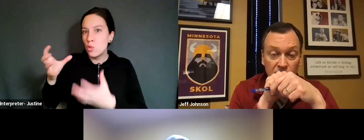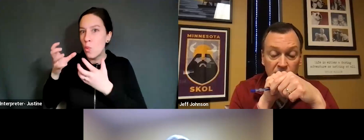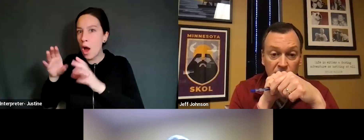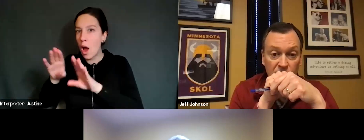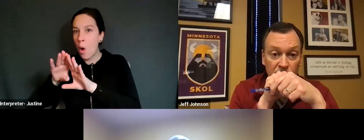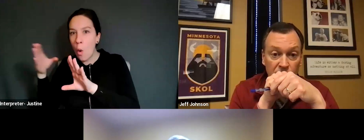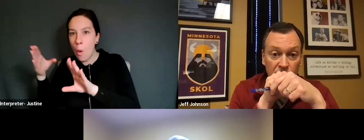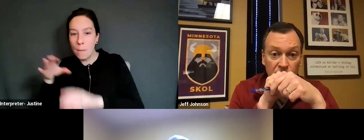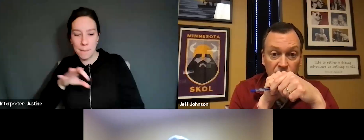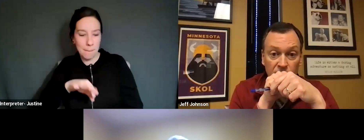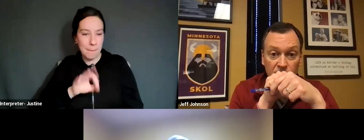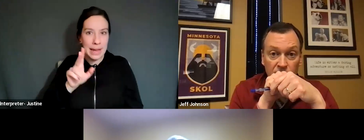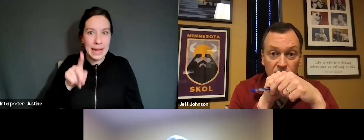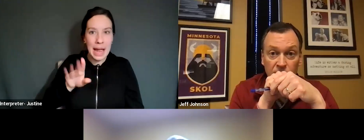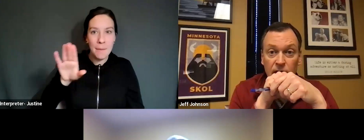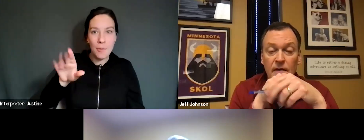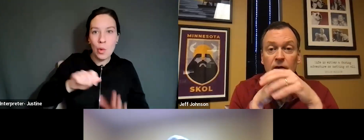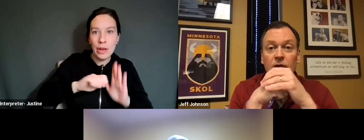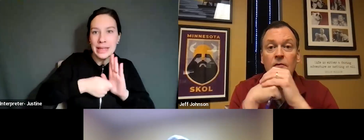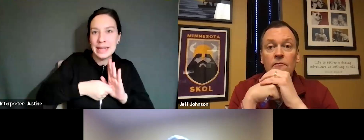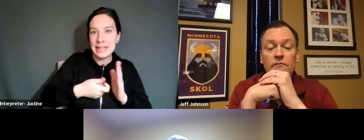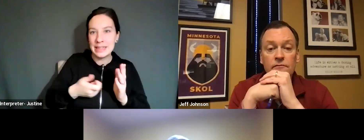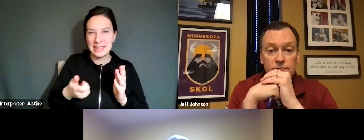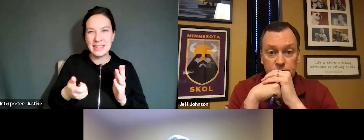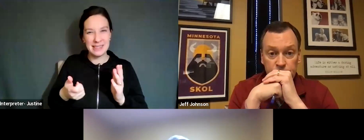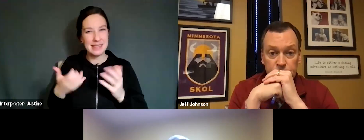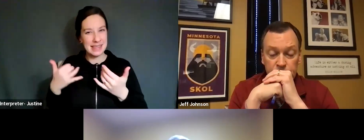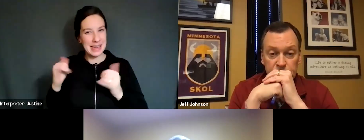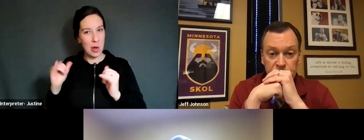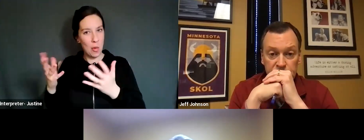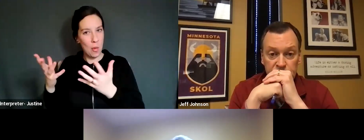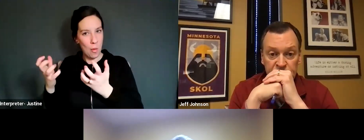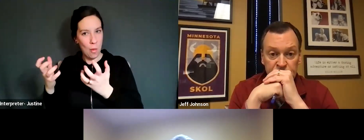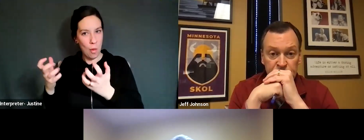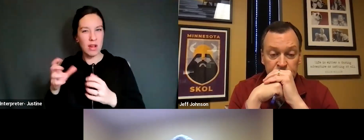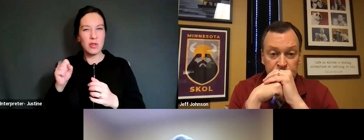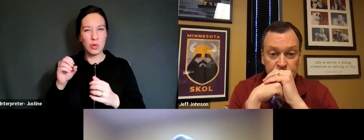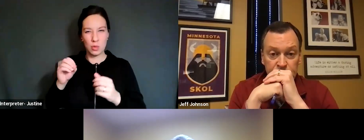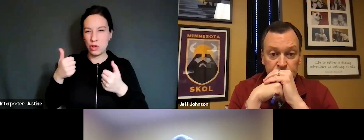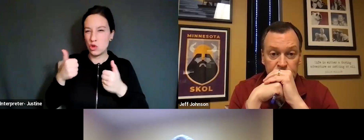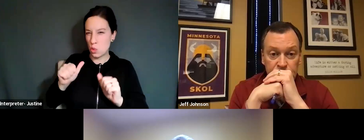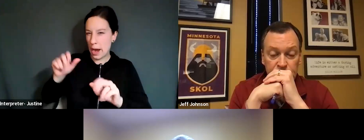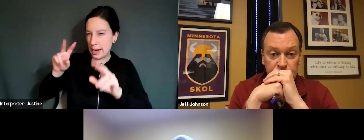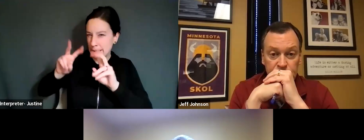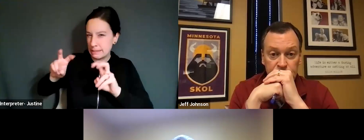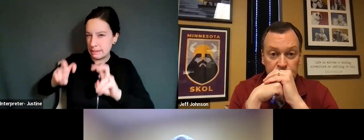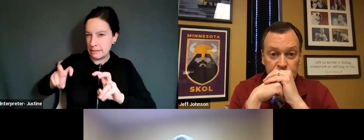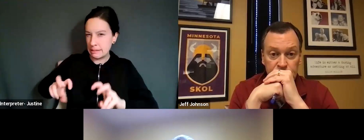So that's a little bit how those dogs, what we look for in those dogs.